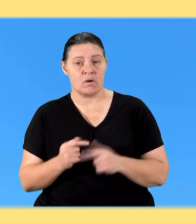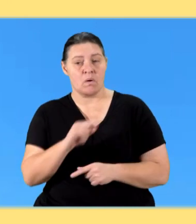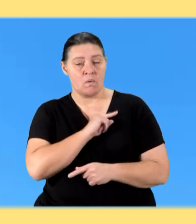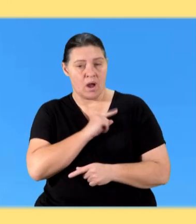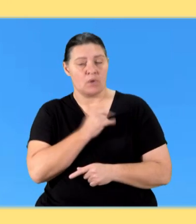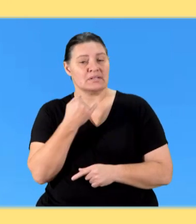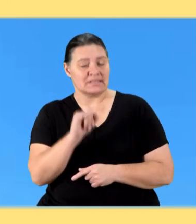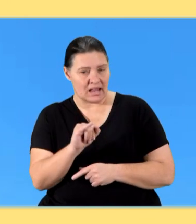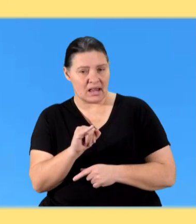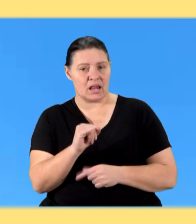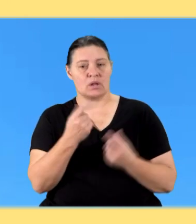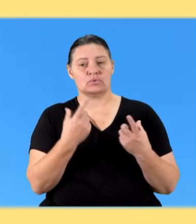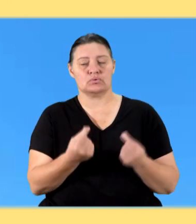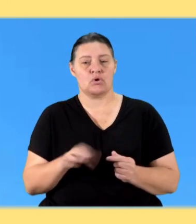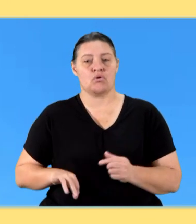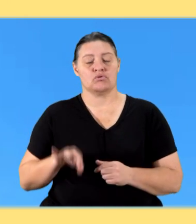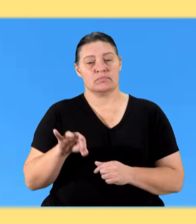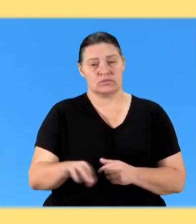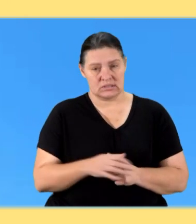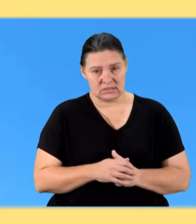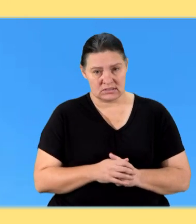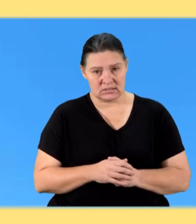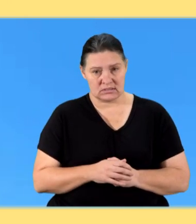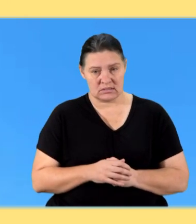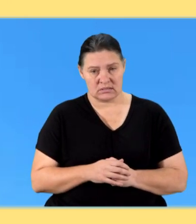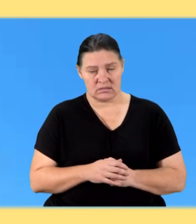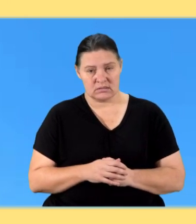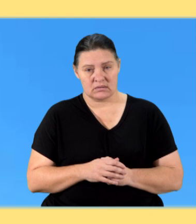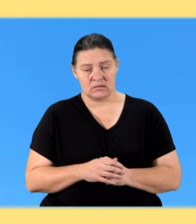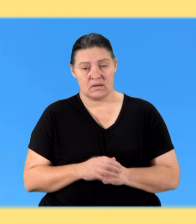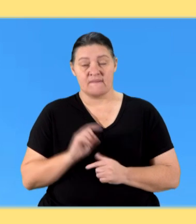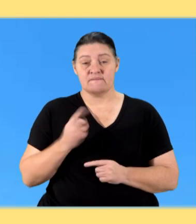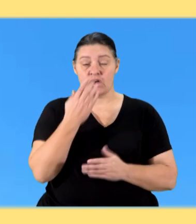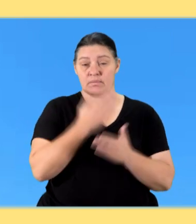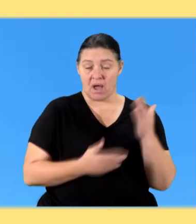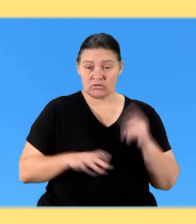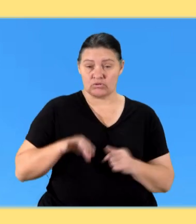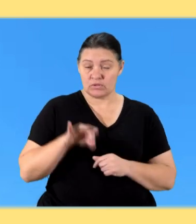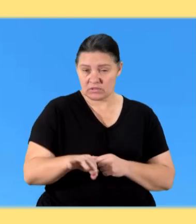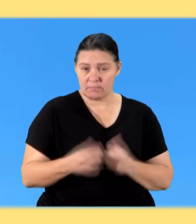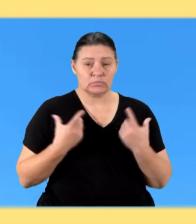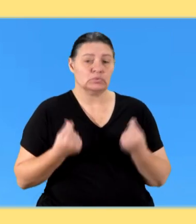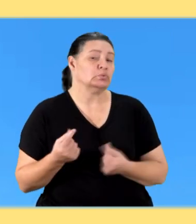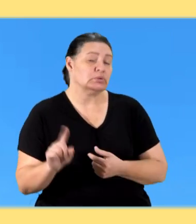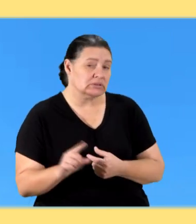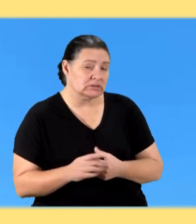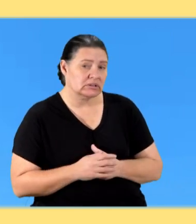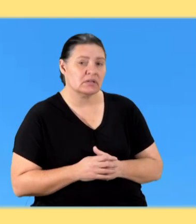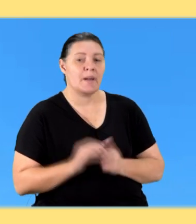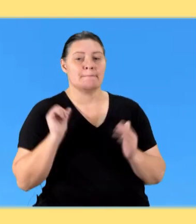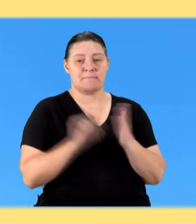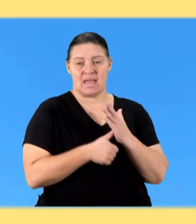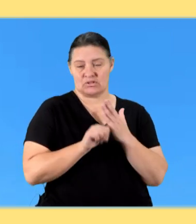move on because we still have to do the contributions. The first part of the contributions have to